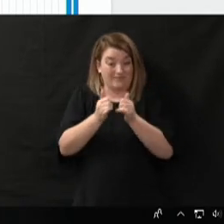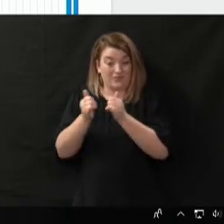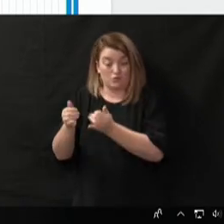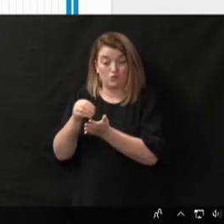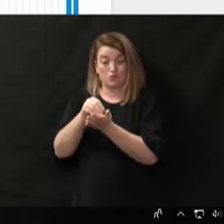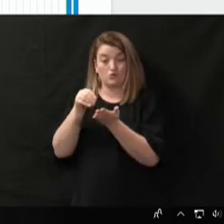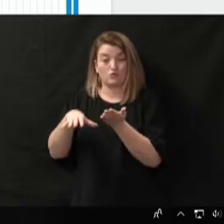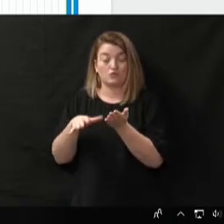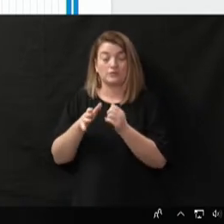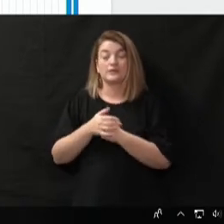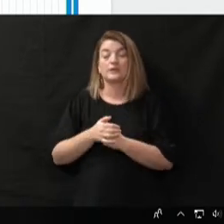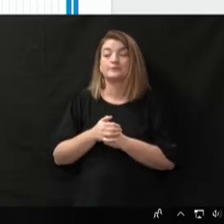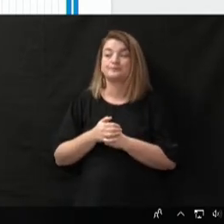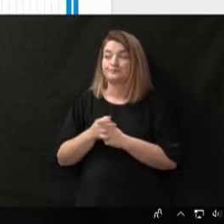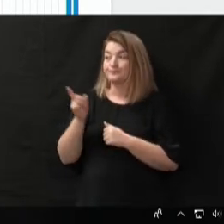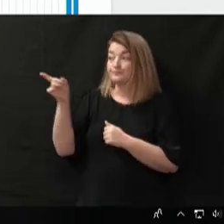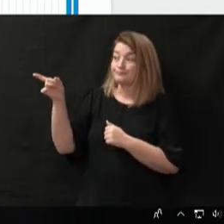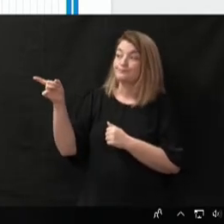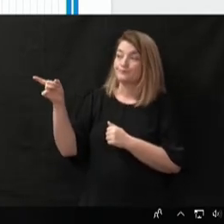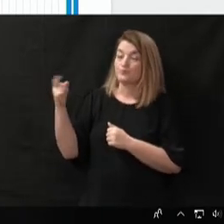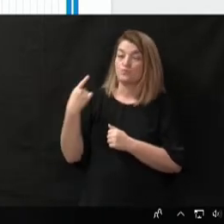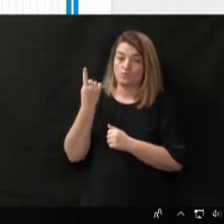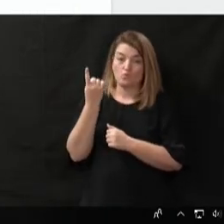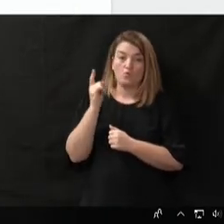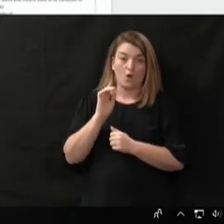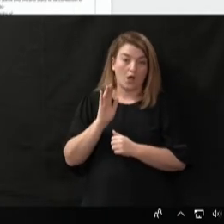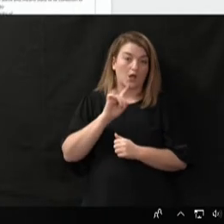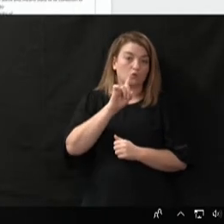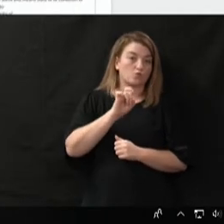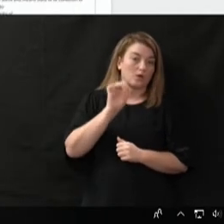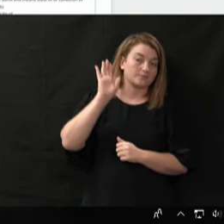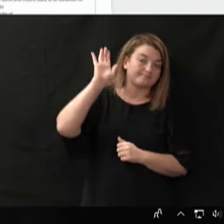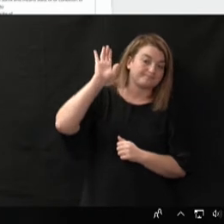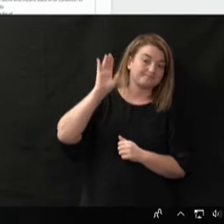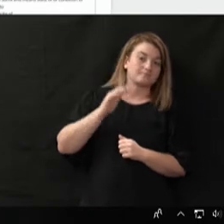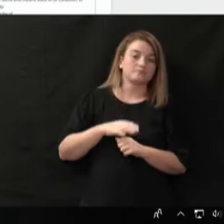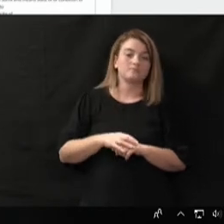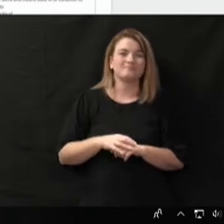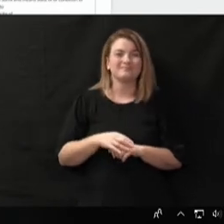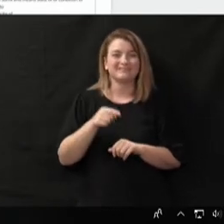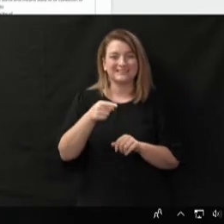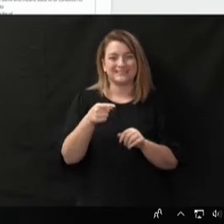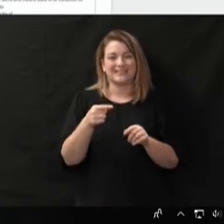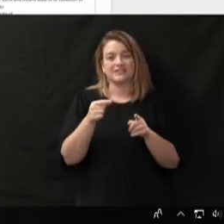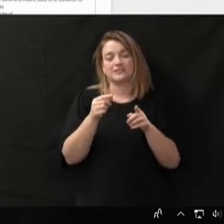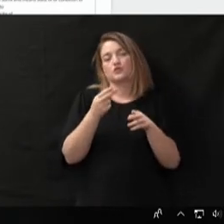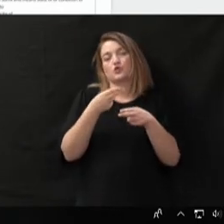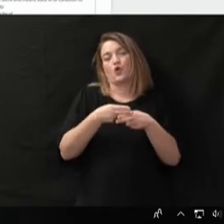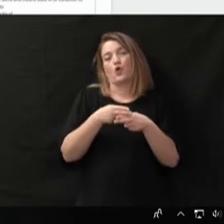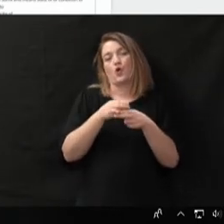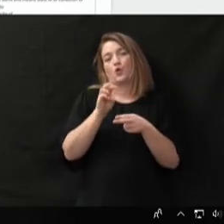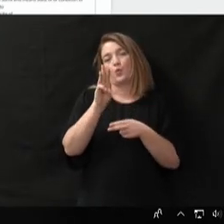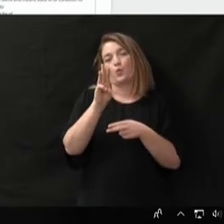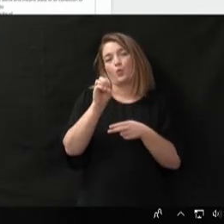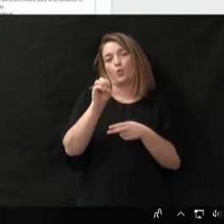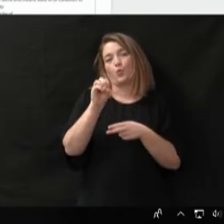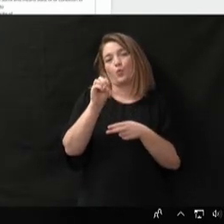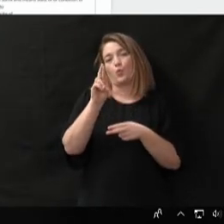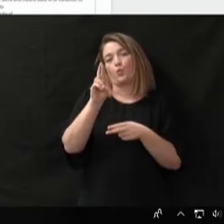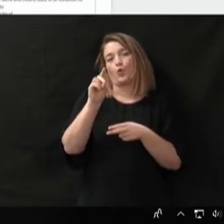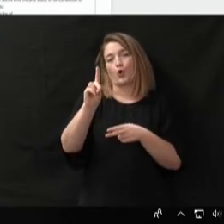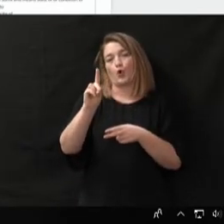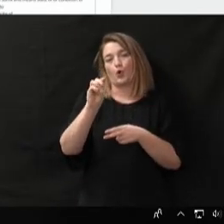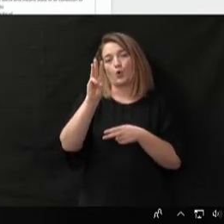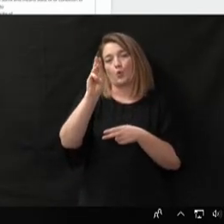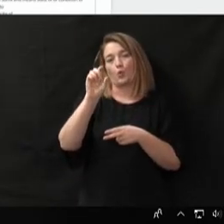Julie asked, she said, it's called Word Wall, by the way. And because